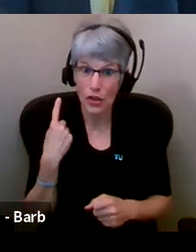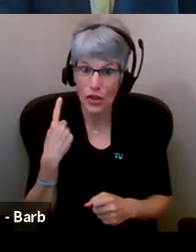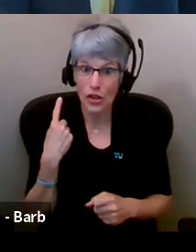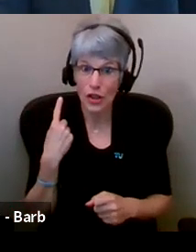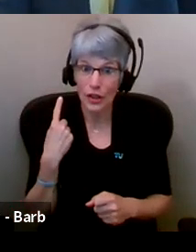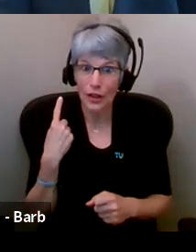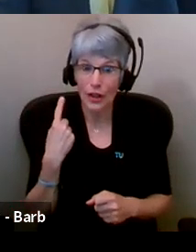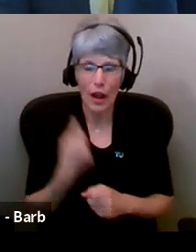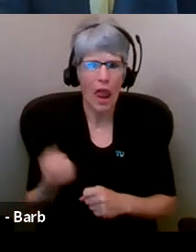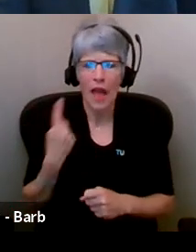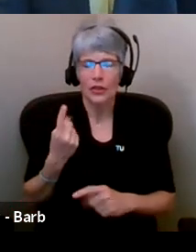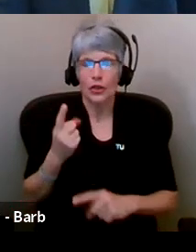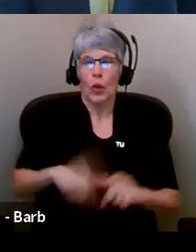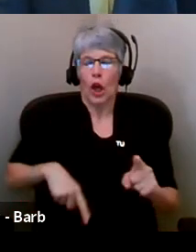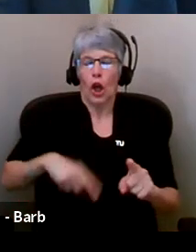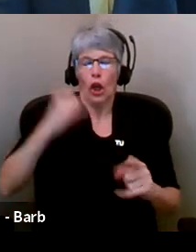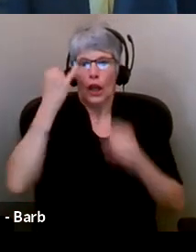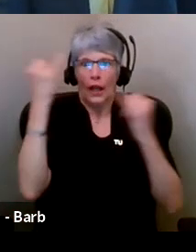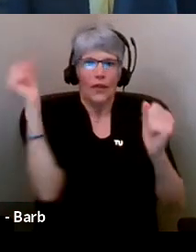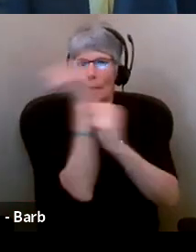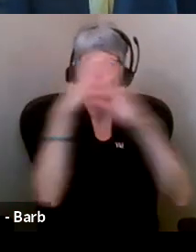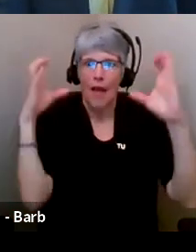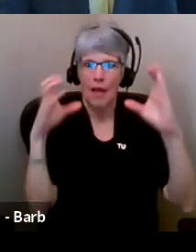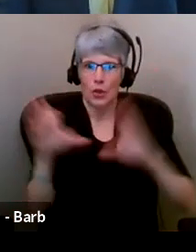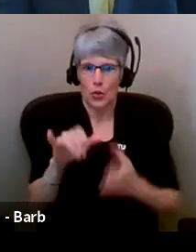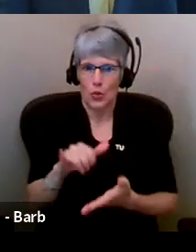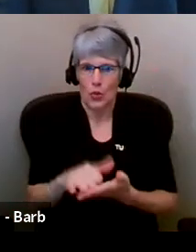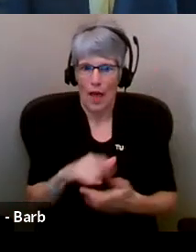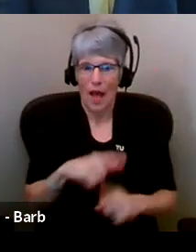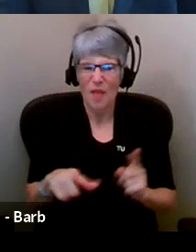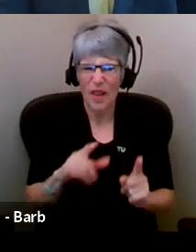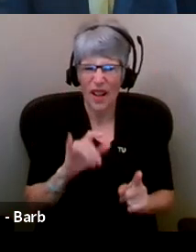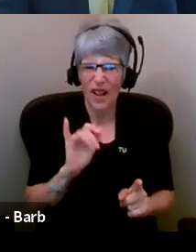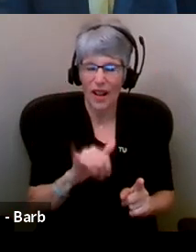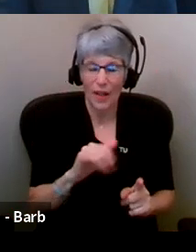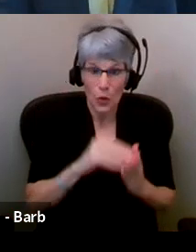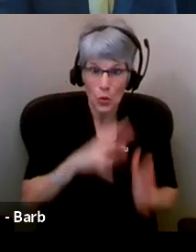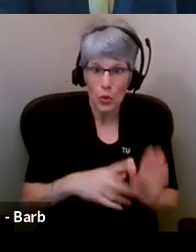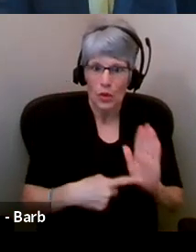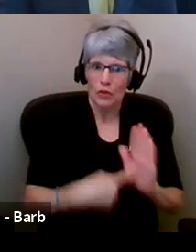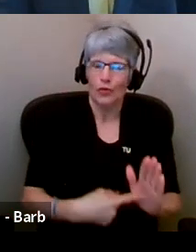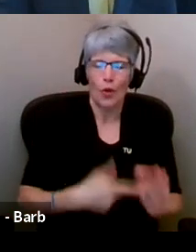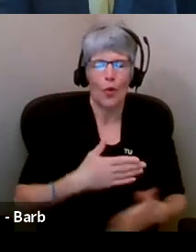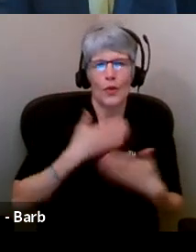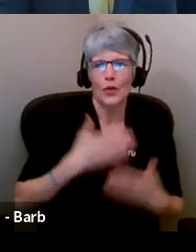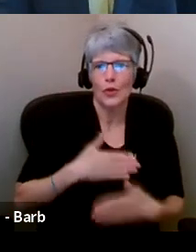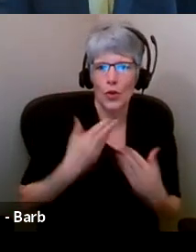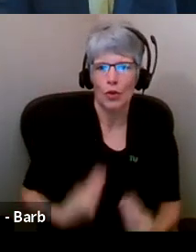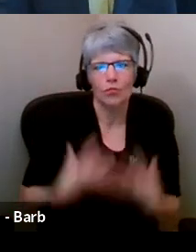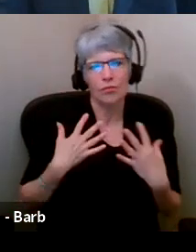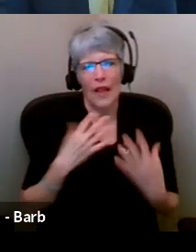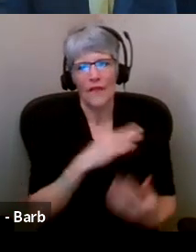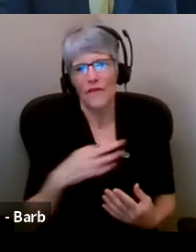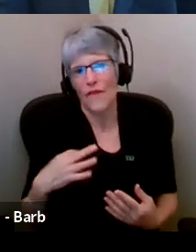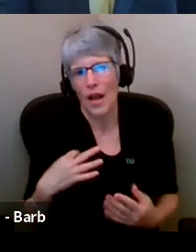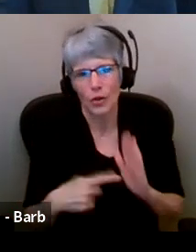have imagined. But the joy that the students show and the joy that the faculty and the commitment they show, I think speaks to what we